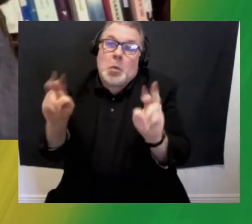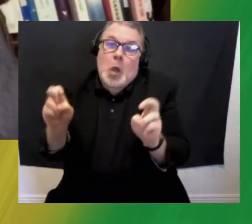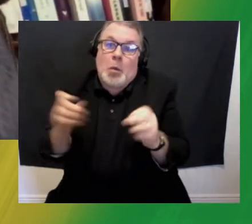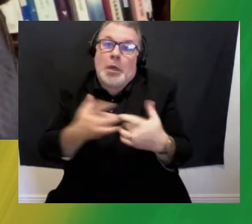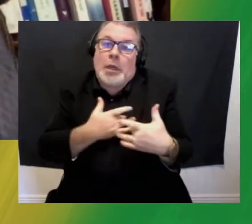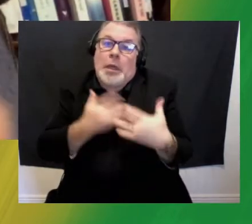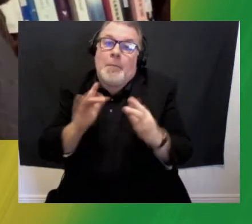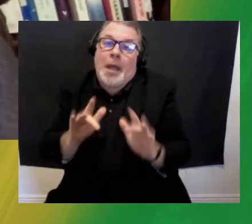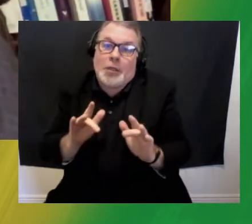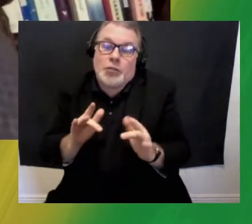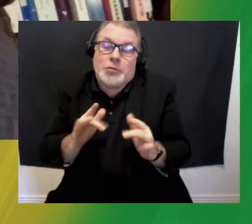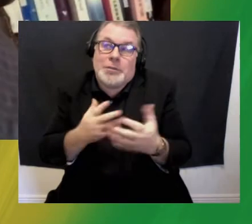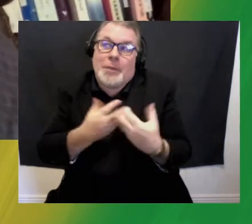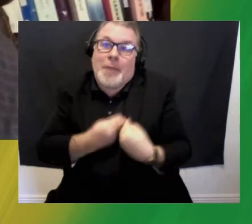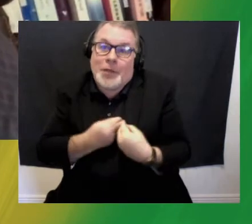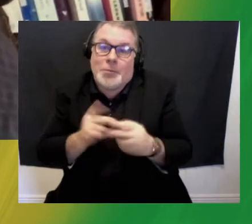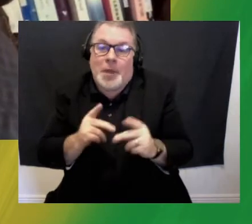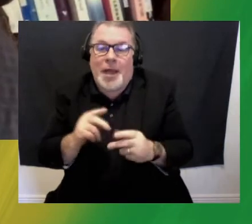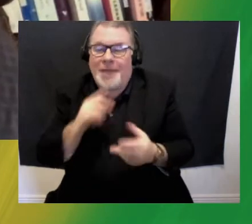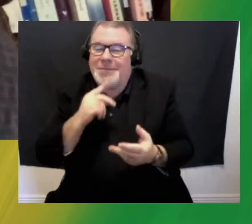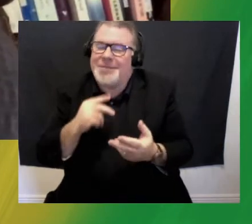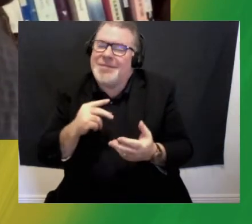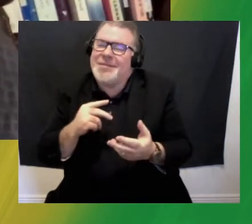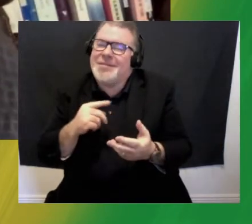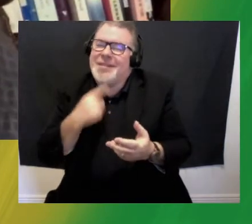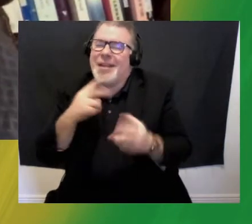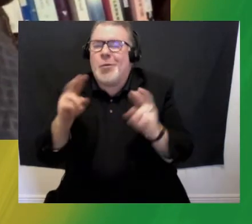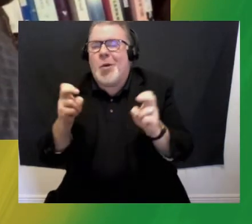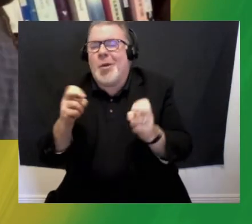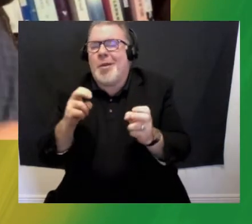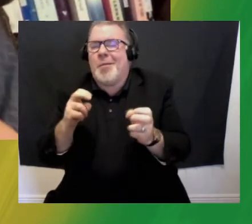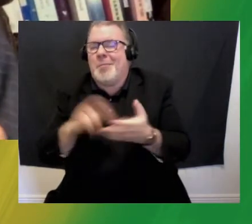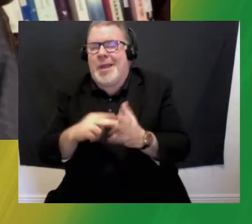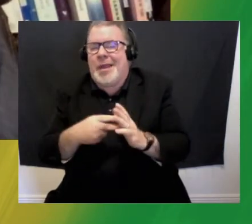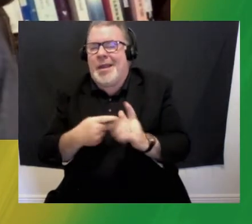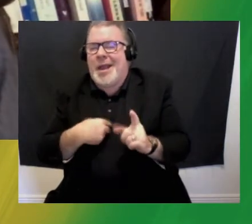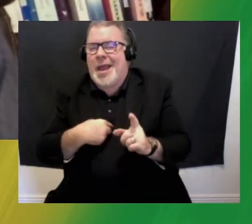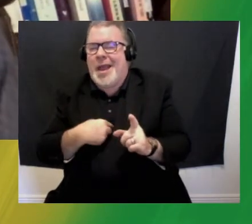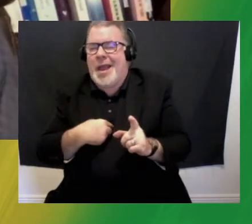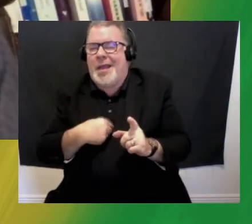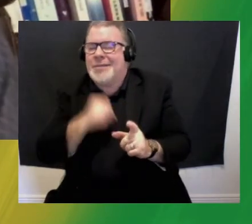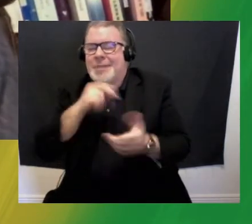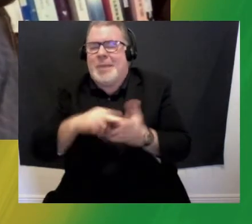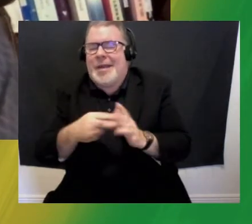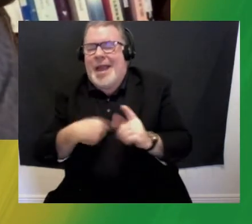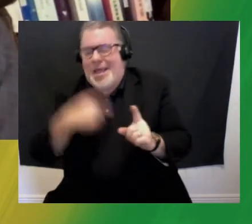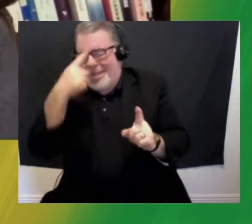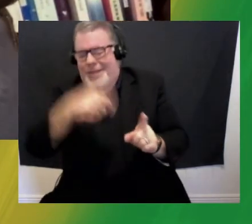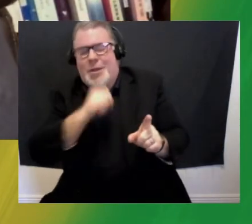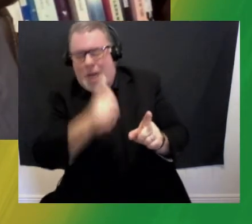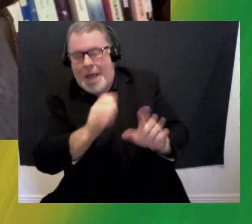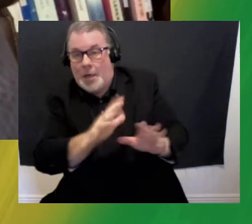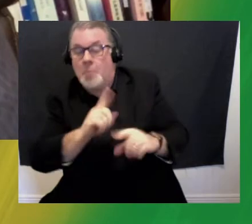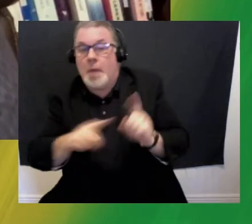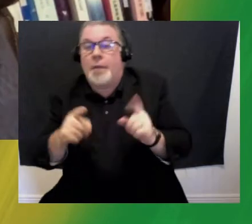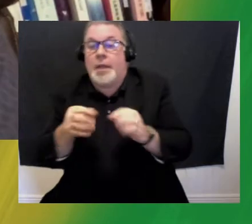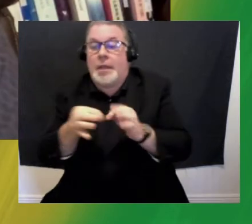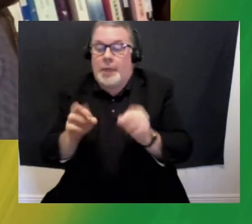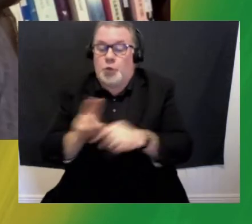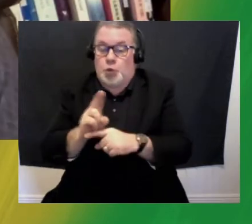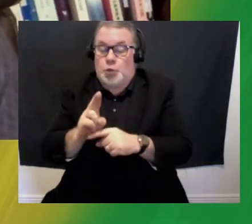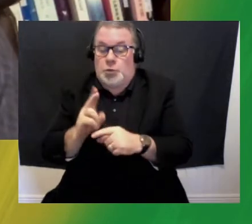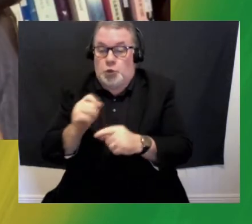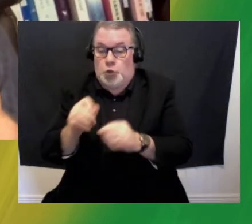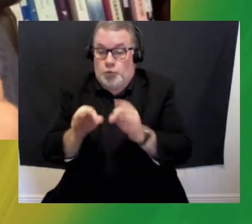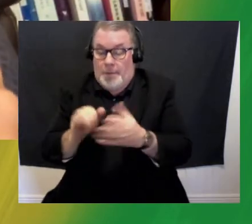not saying quote unquote because I don't think they're caring or compassionate, don't get me wrong, but the language that they use sometimes to describe those communities